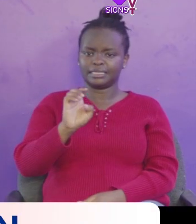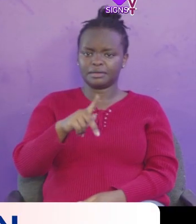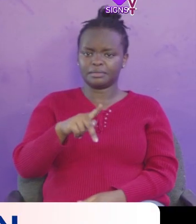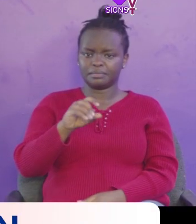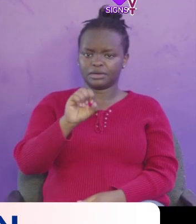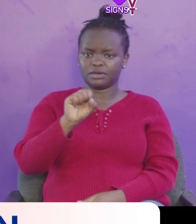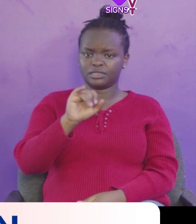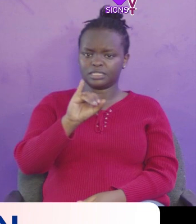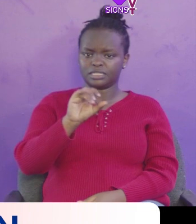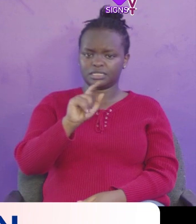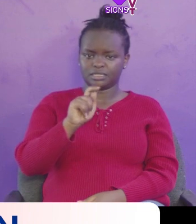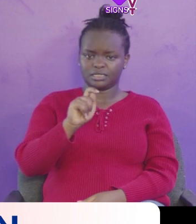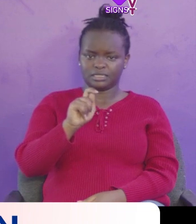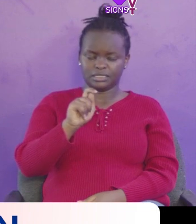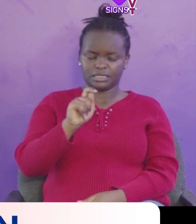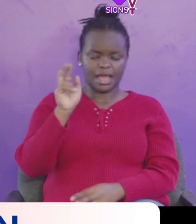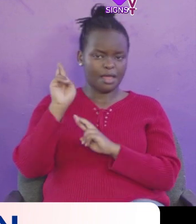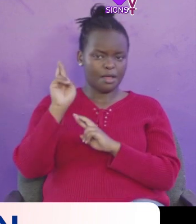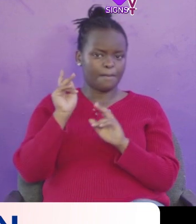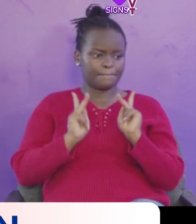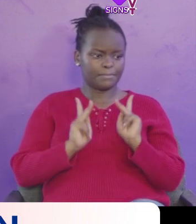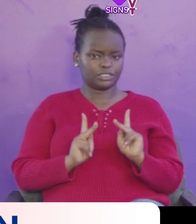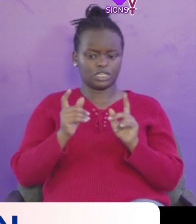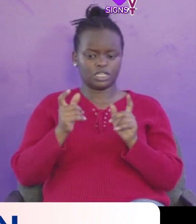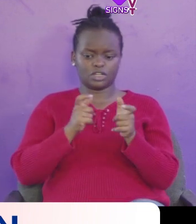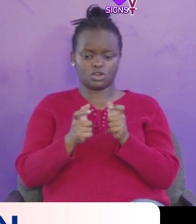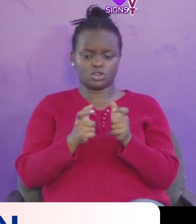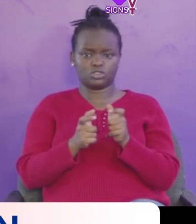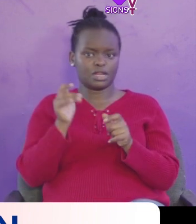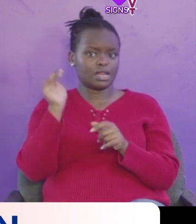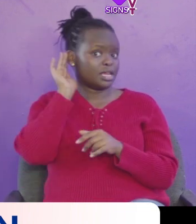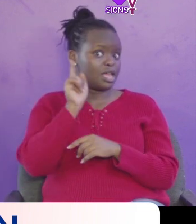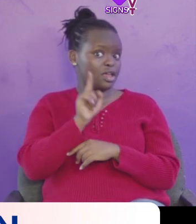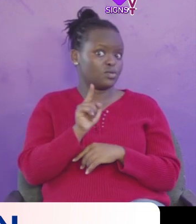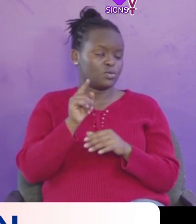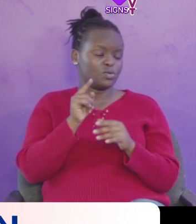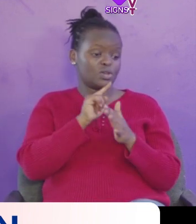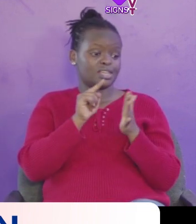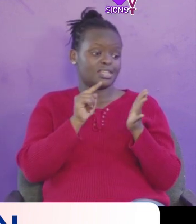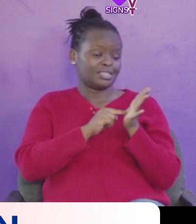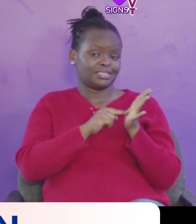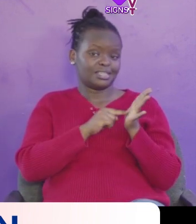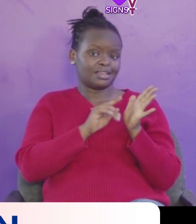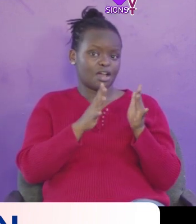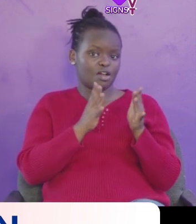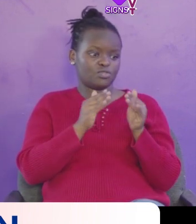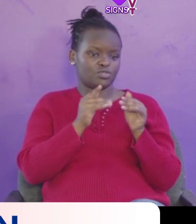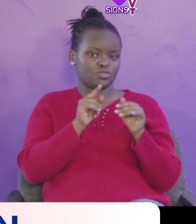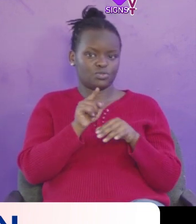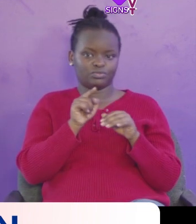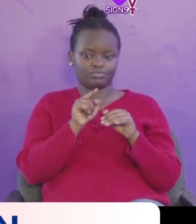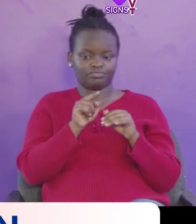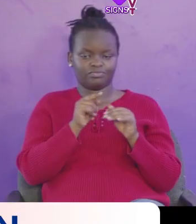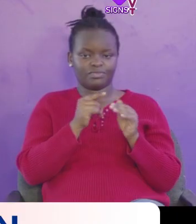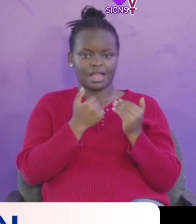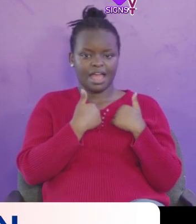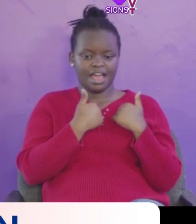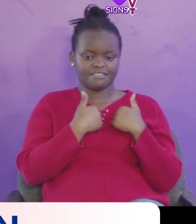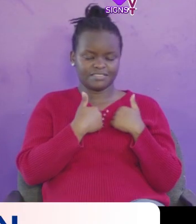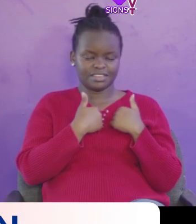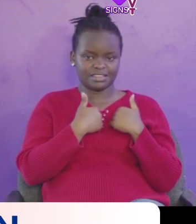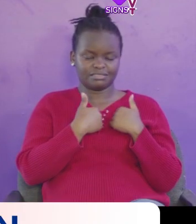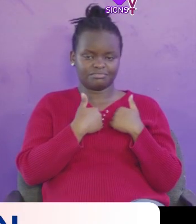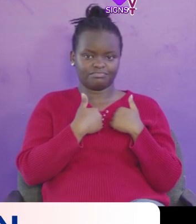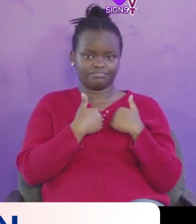I hope somebody in control anakusikia. Maybe these are suggestions. These are ways of you reaching them with those suggestions. Yeah.